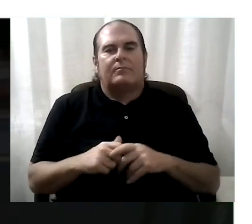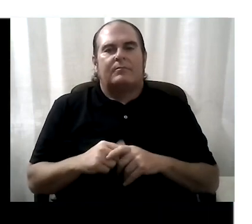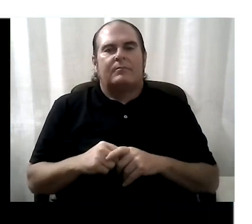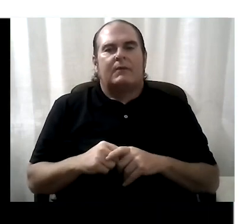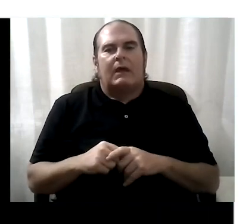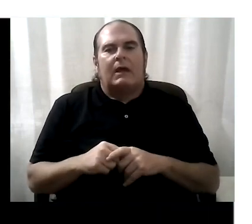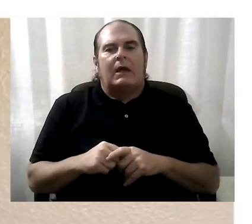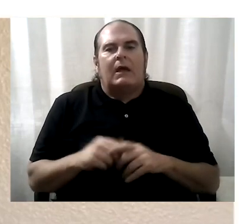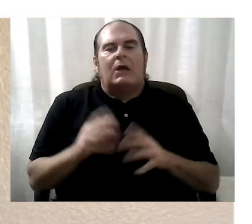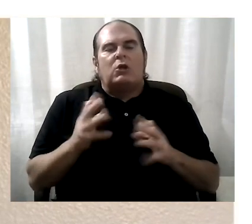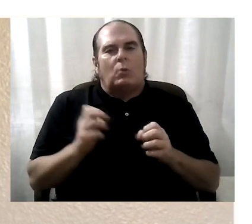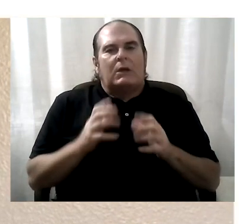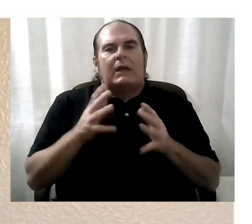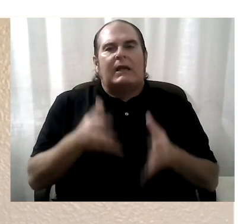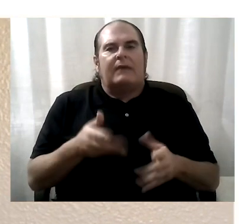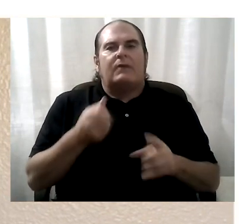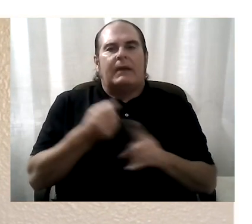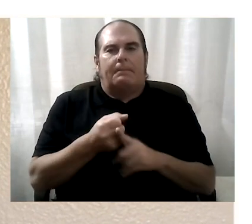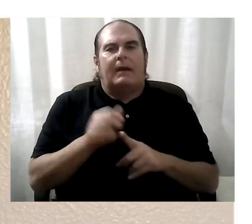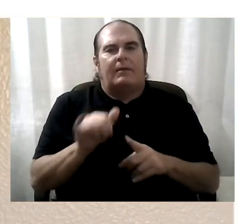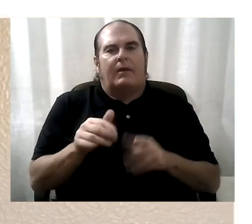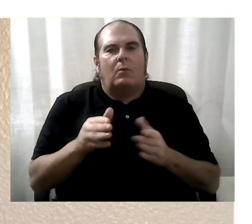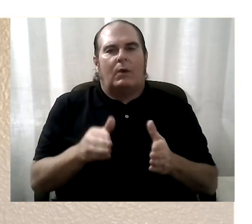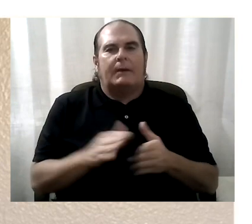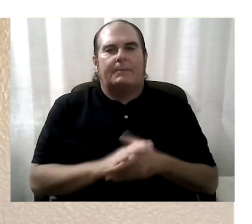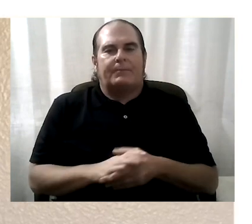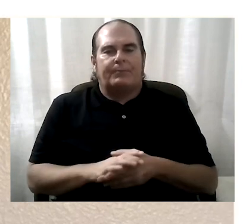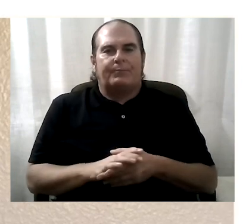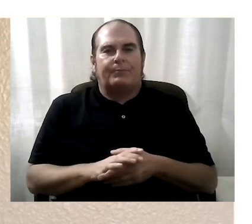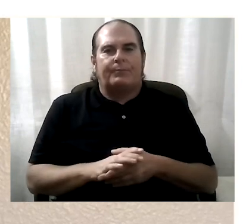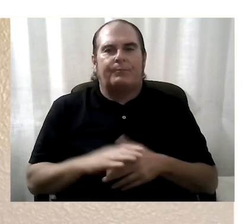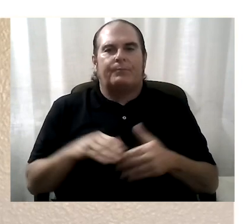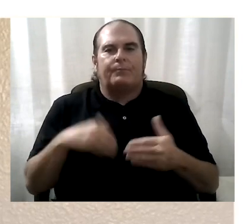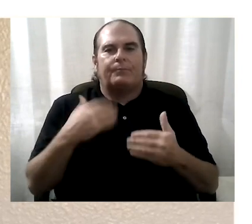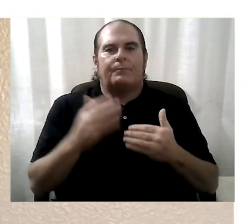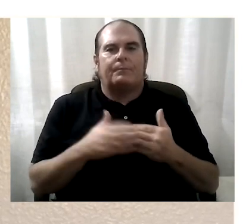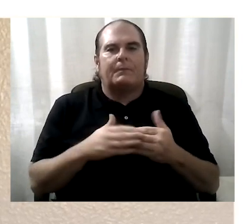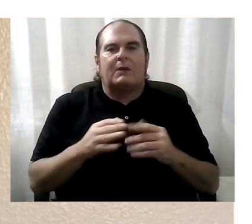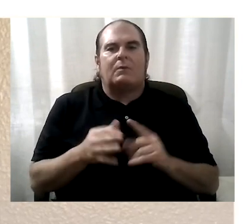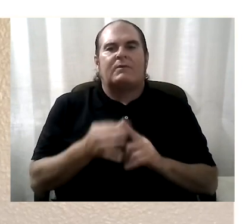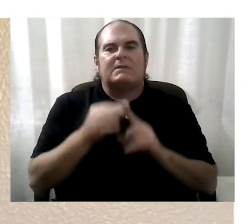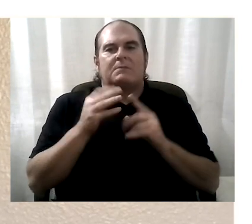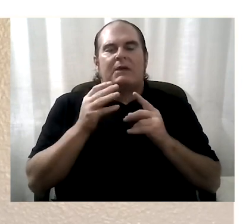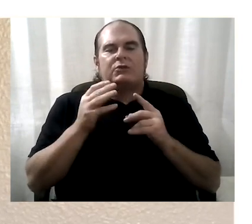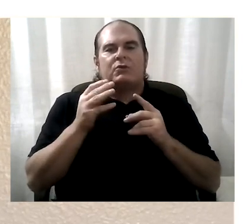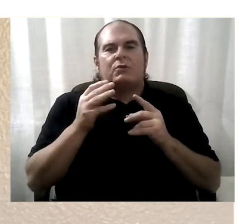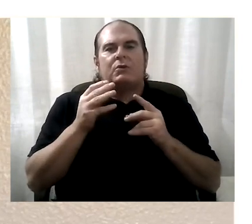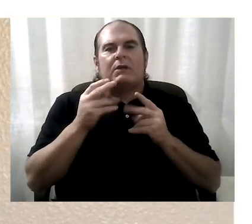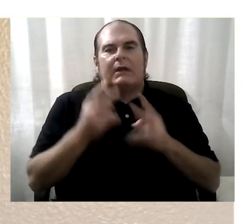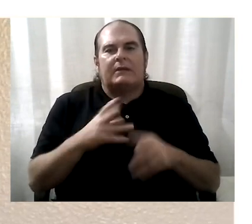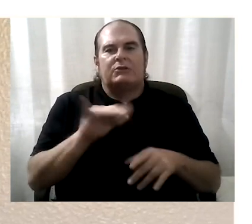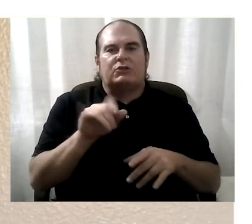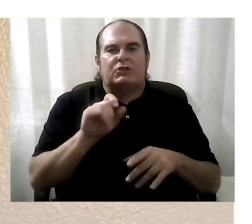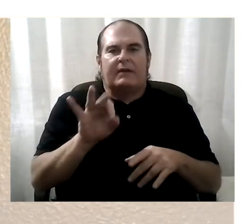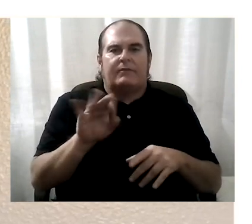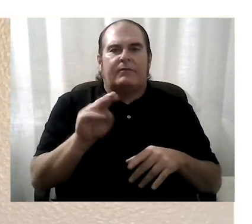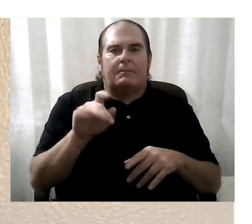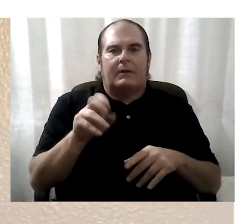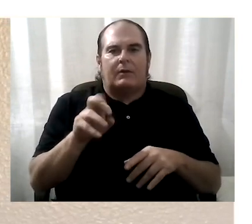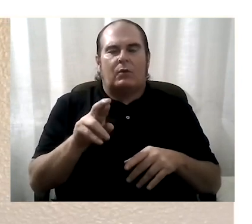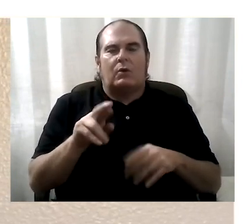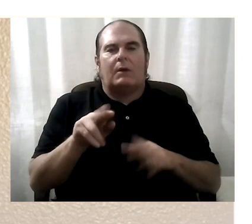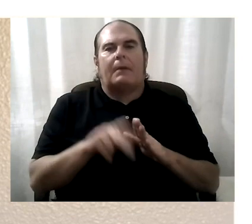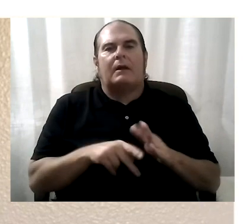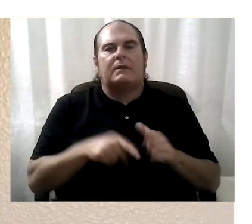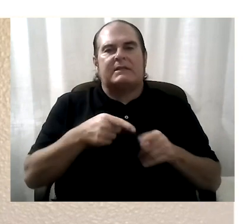way. Up next, we have a very special guest, Jeff Miller, who is a policy specialist for Disability Rights Texas. And he's